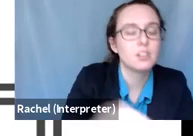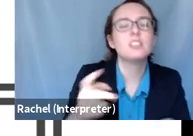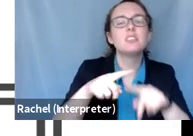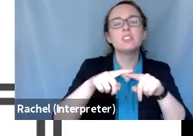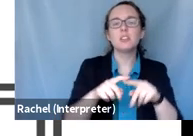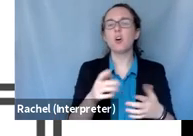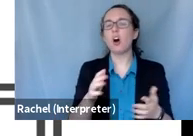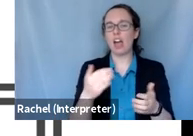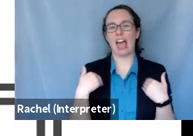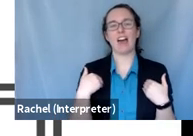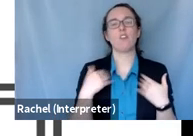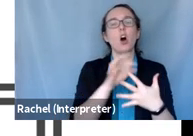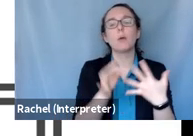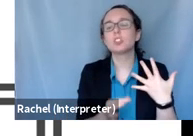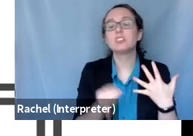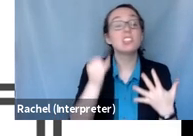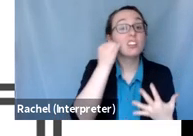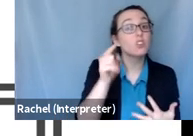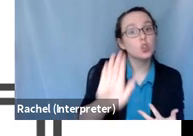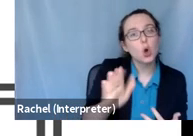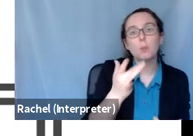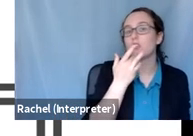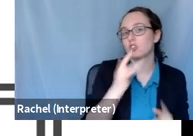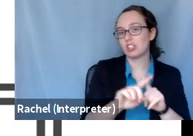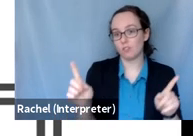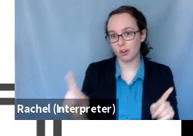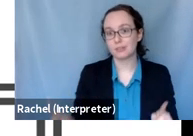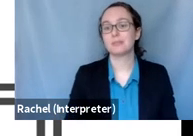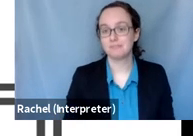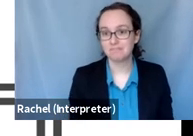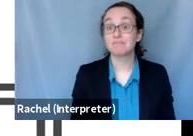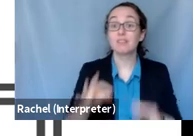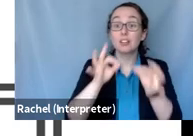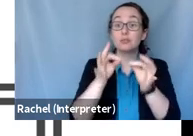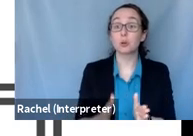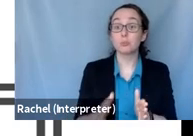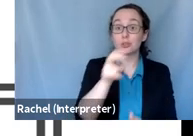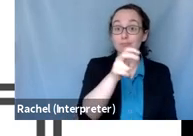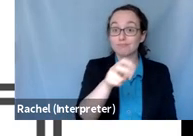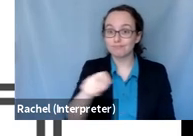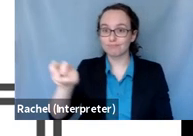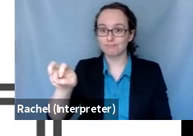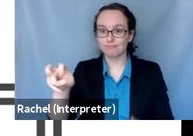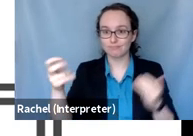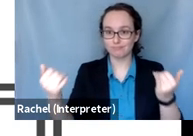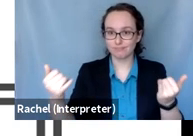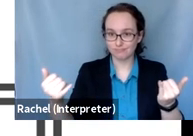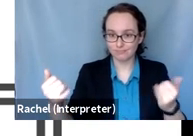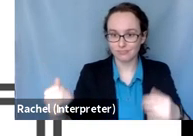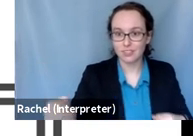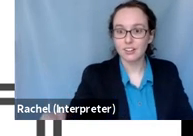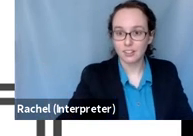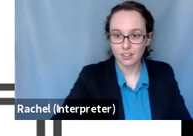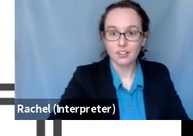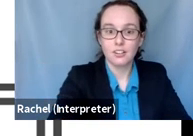you will. I use the bottom right corner here, this Norton Introduction to Literature, just as an example. And this is what it